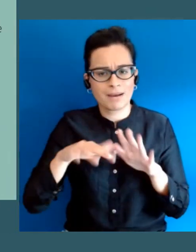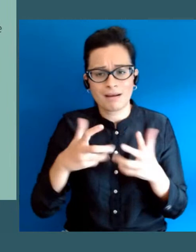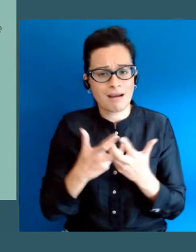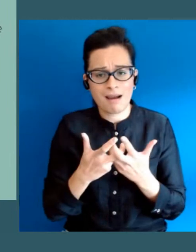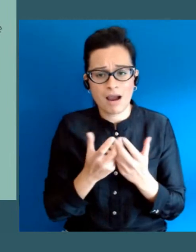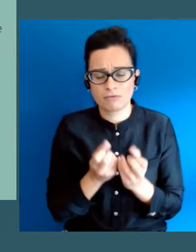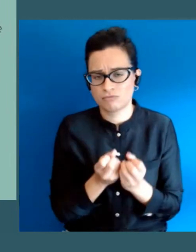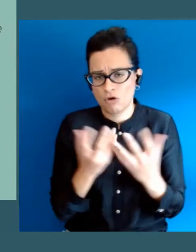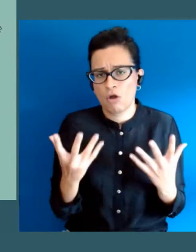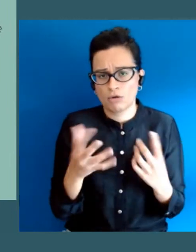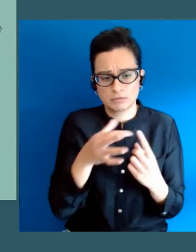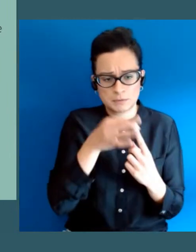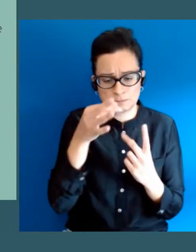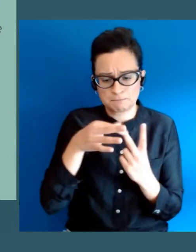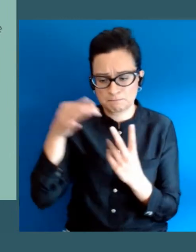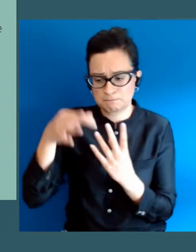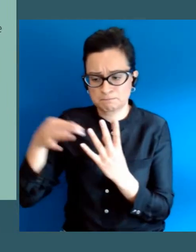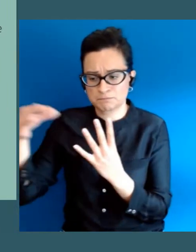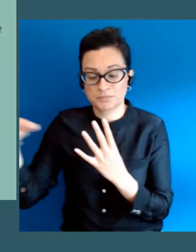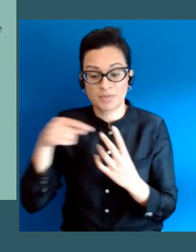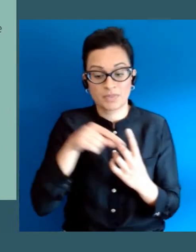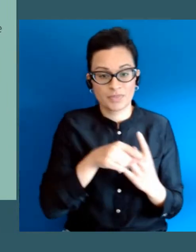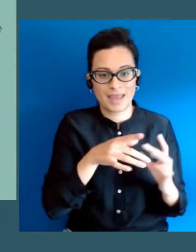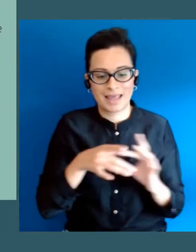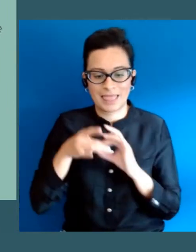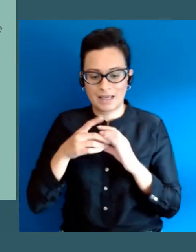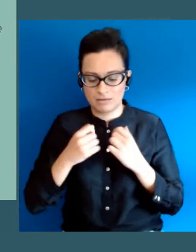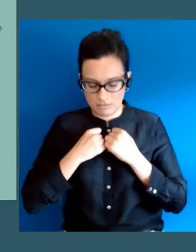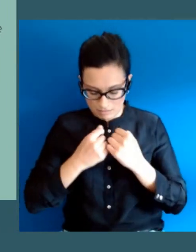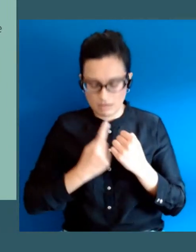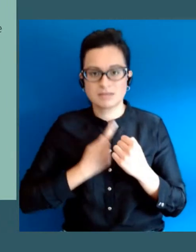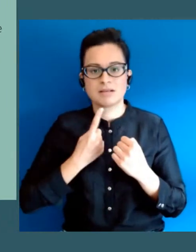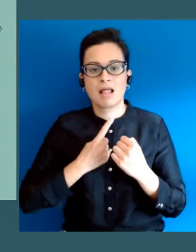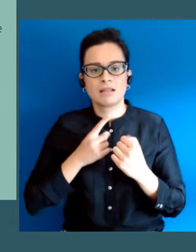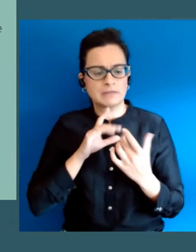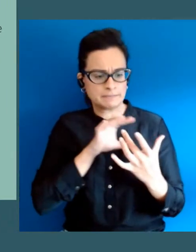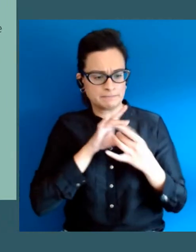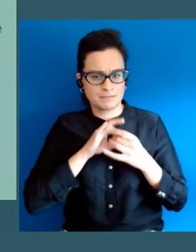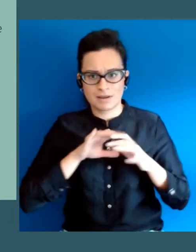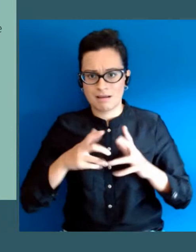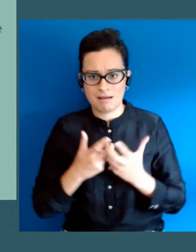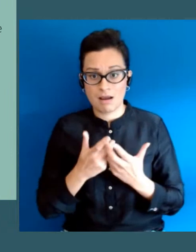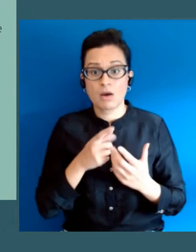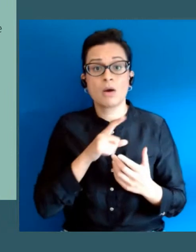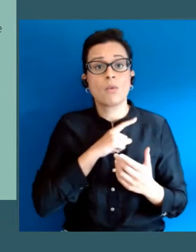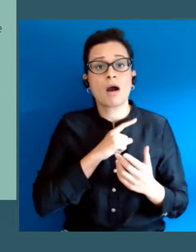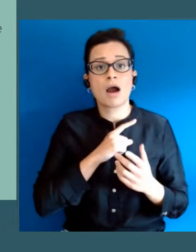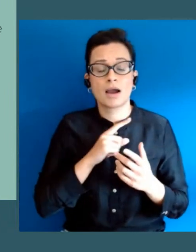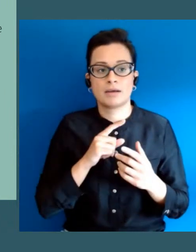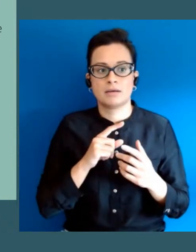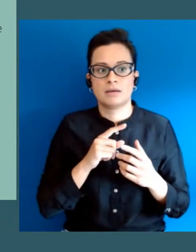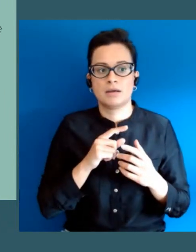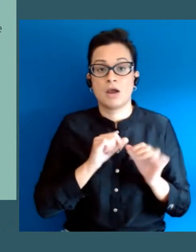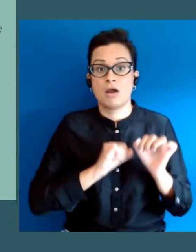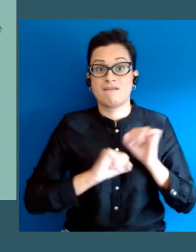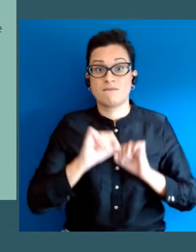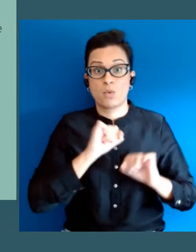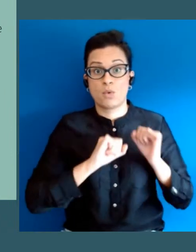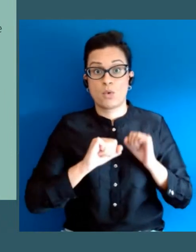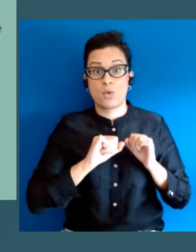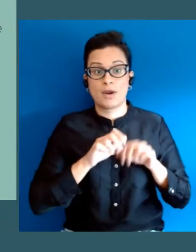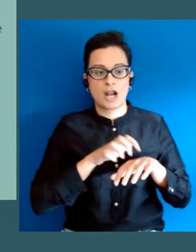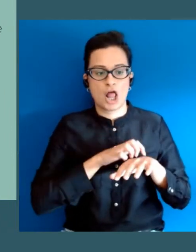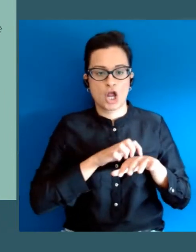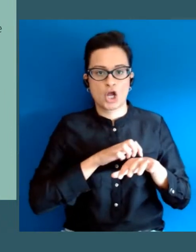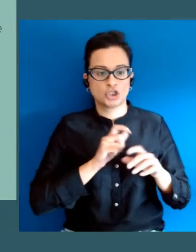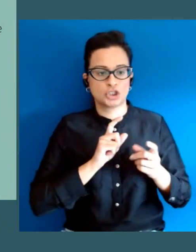really end up feeding back onto themselves. So we know that avoidance of the allergic trigger is absolutely key to managing the